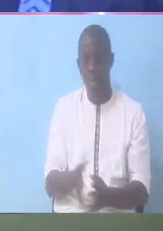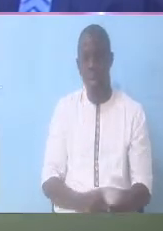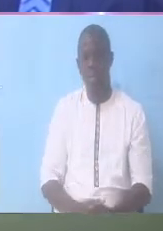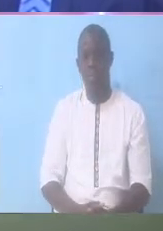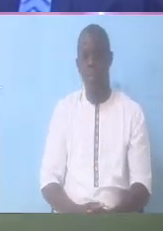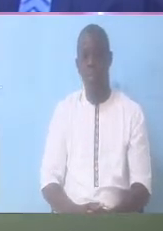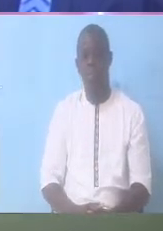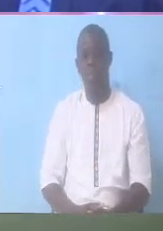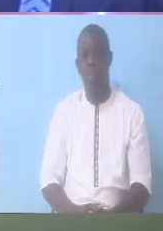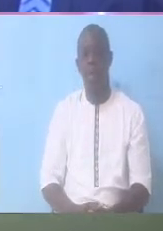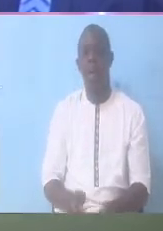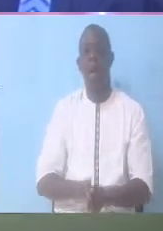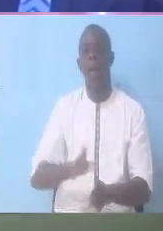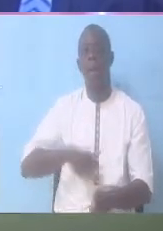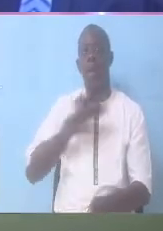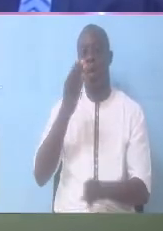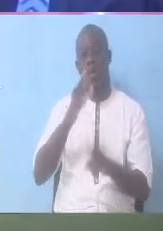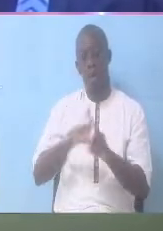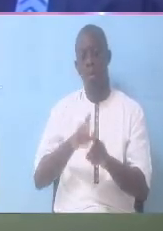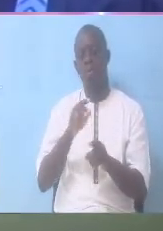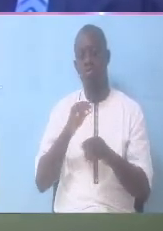Subhanallah, may their soul rest in perfect peace.